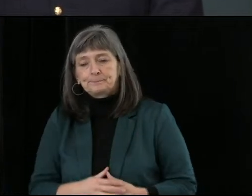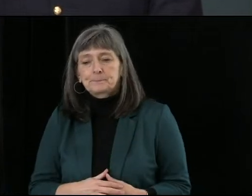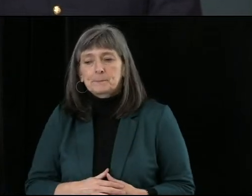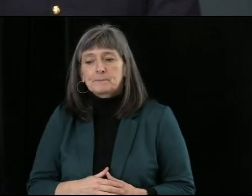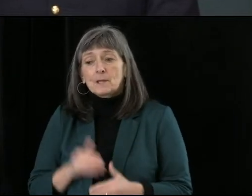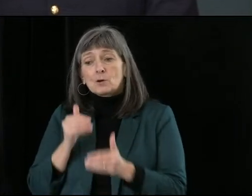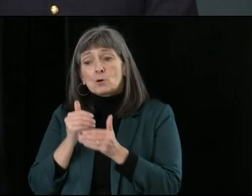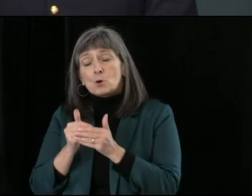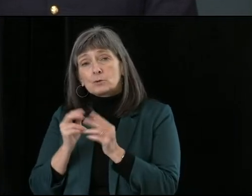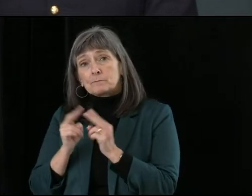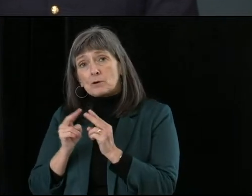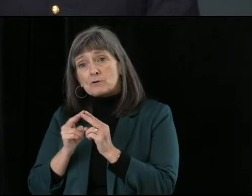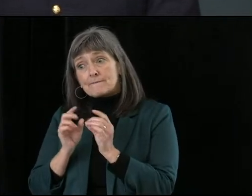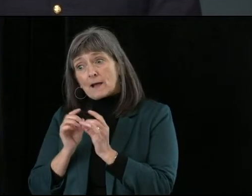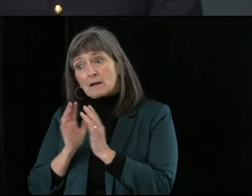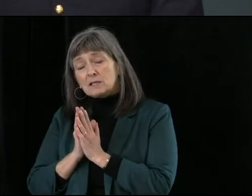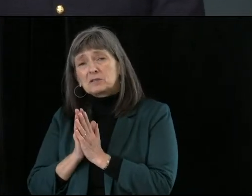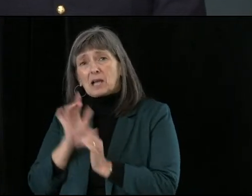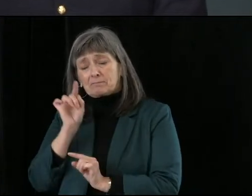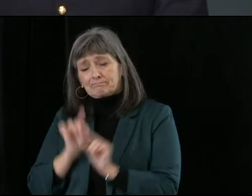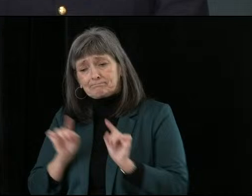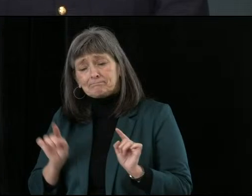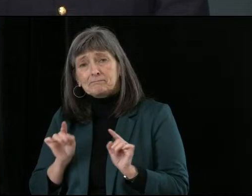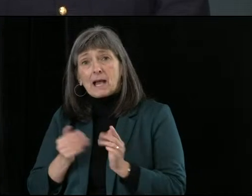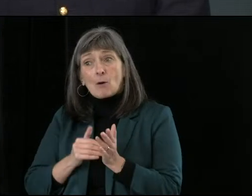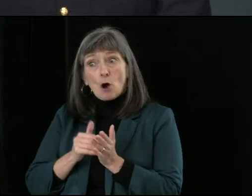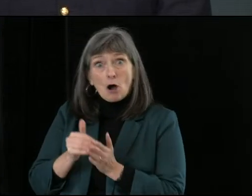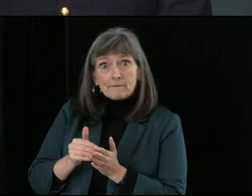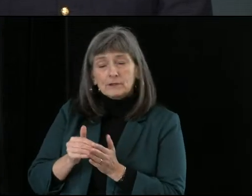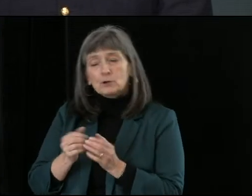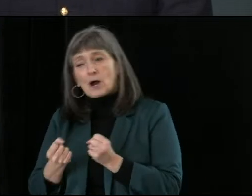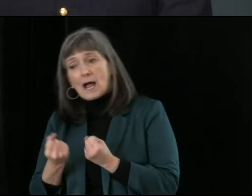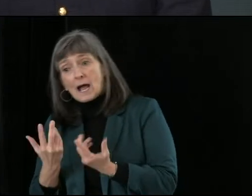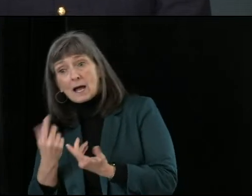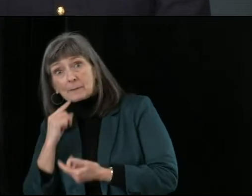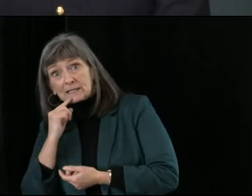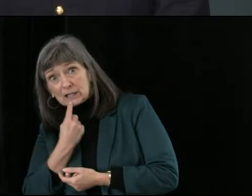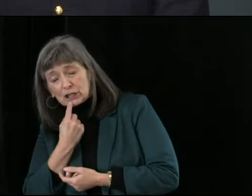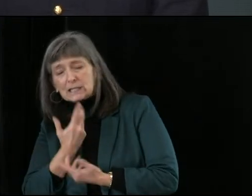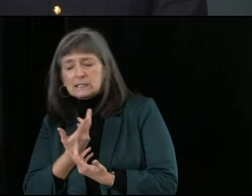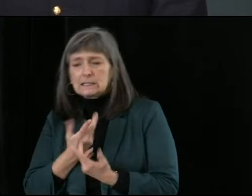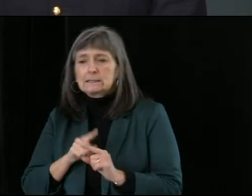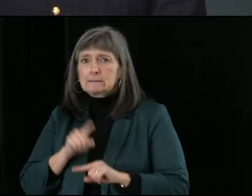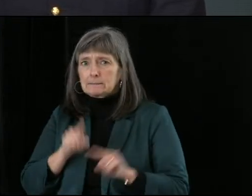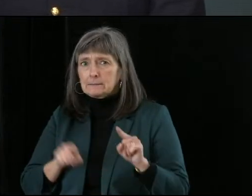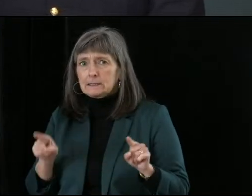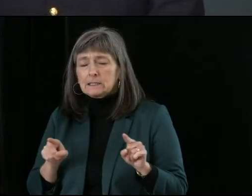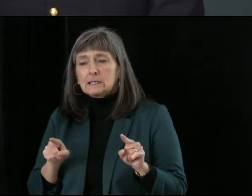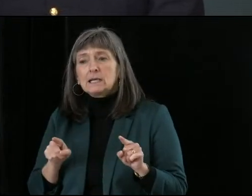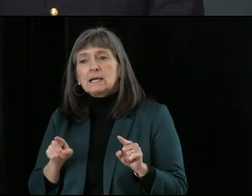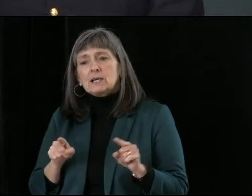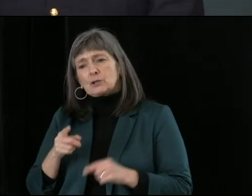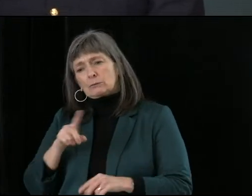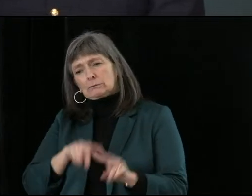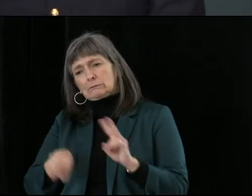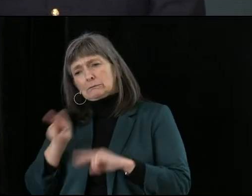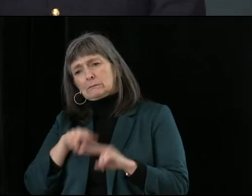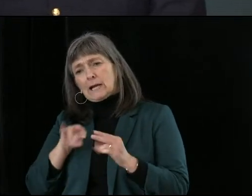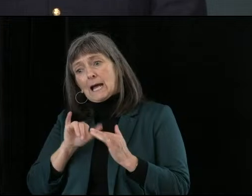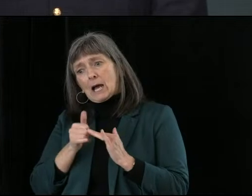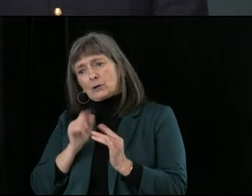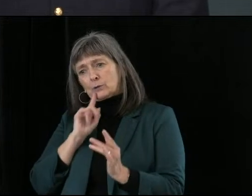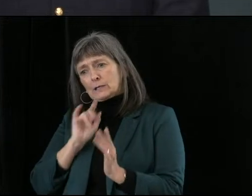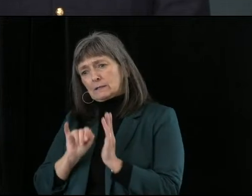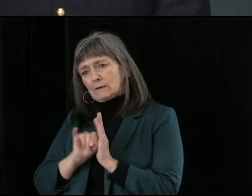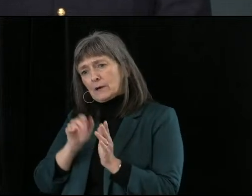Intimate partner violence can vary in frequency and severity. In an attempt to detect and identify abusers,